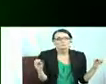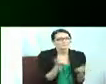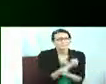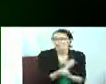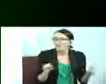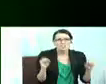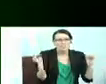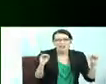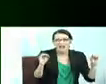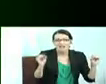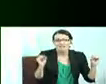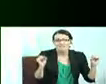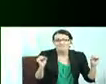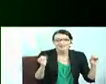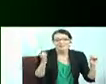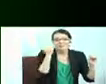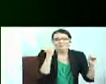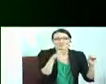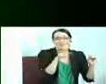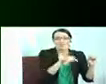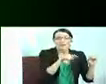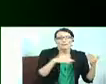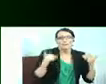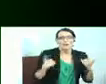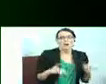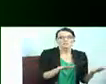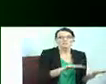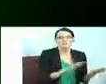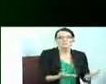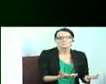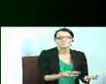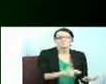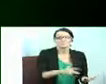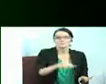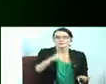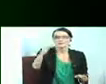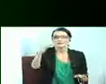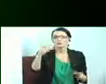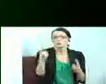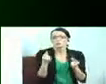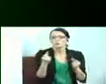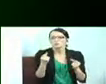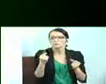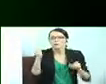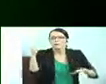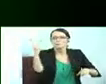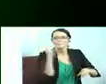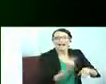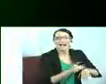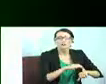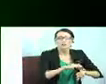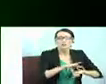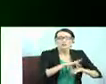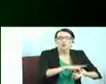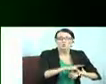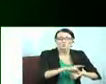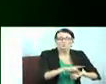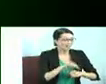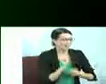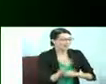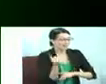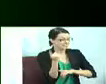When their spirits depart, they return to the earth, and on that day,